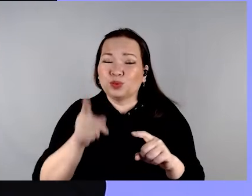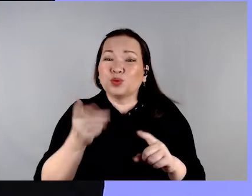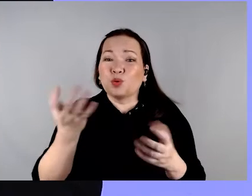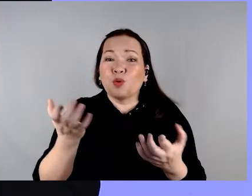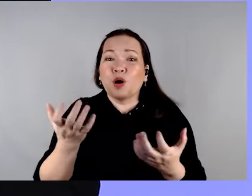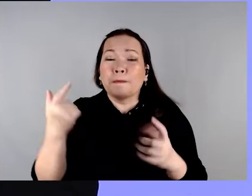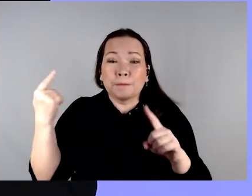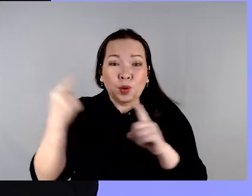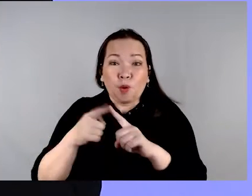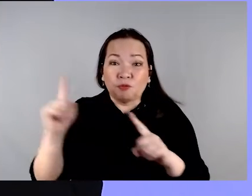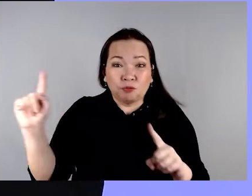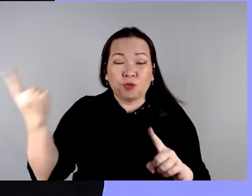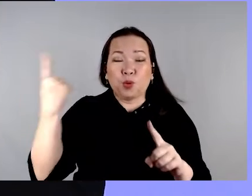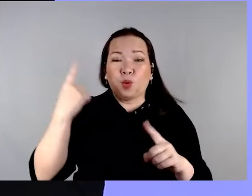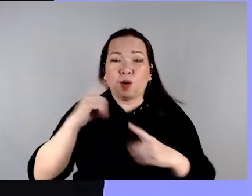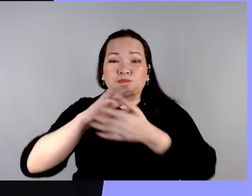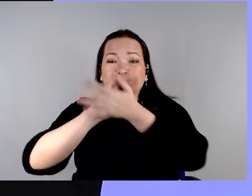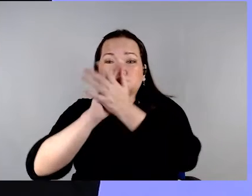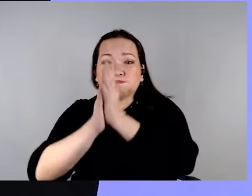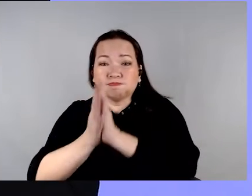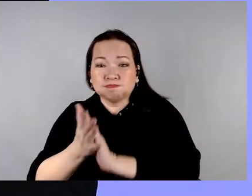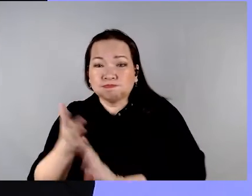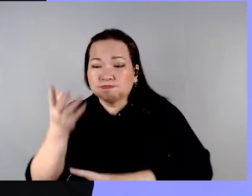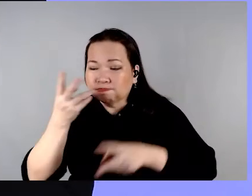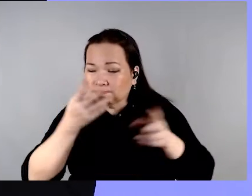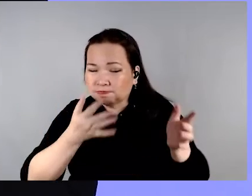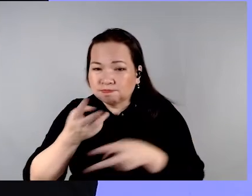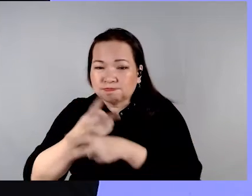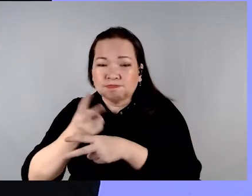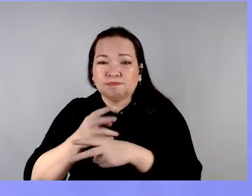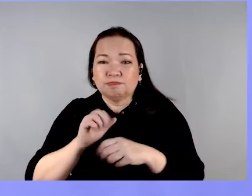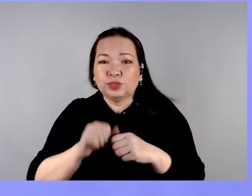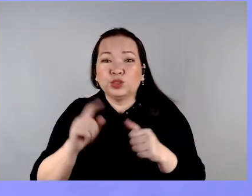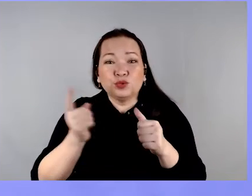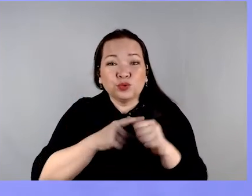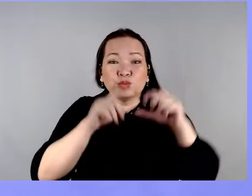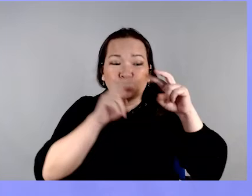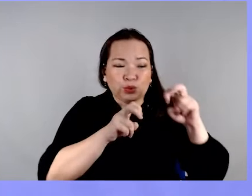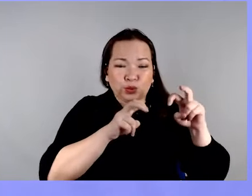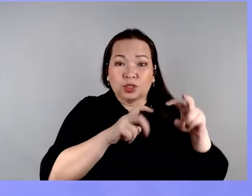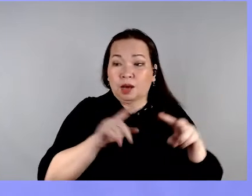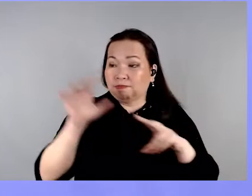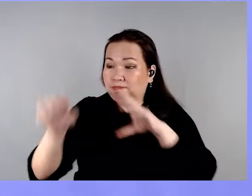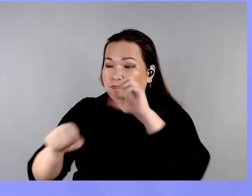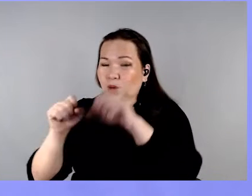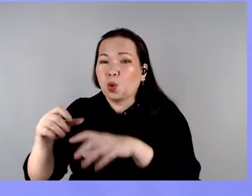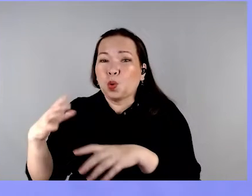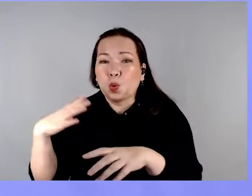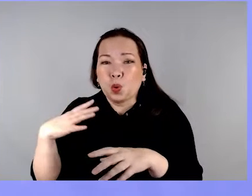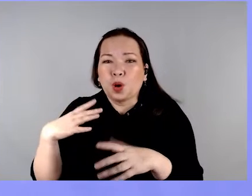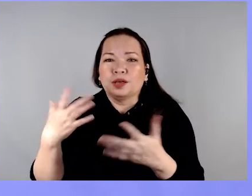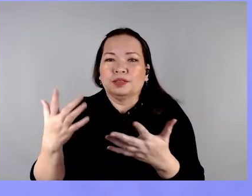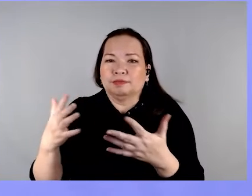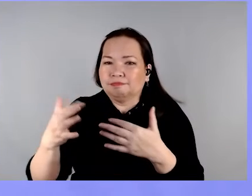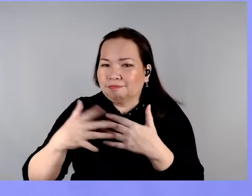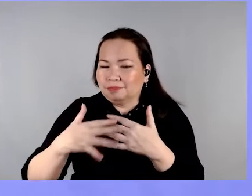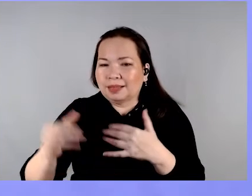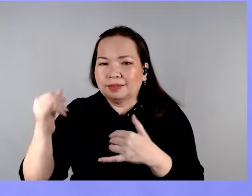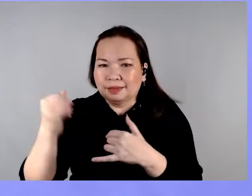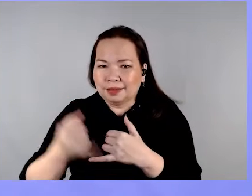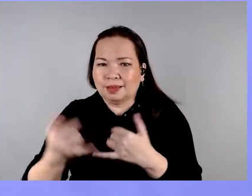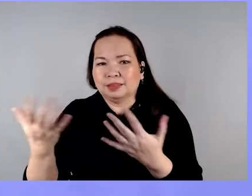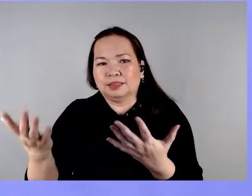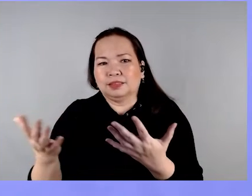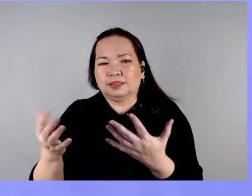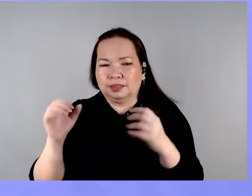primary duty is to maintain peace and order by conducting investigations. Making arrests and conducting searches and seizures are only